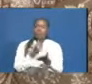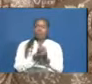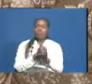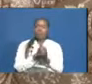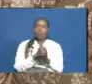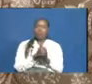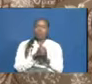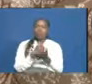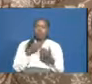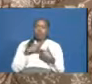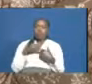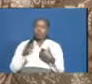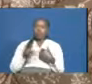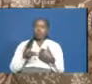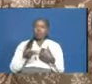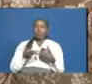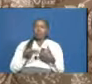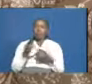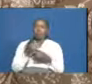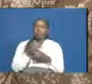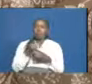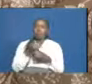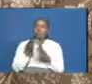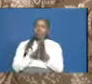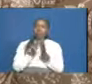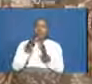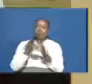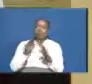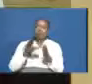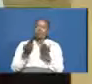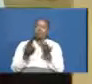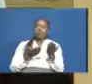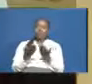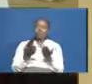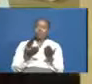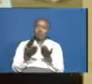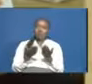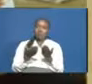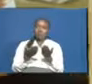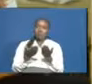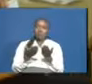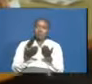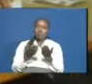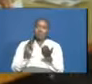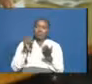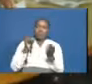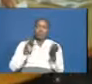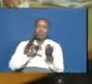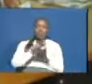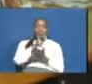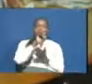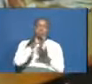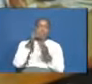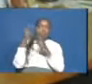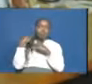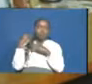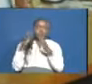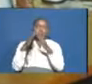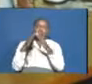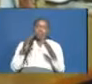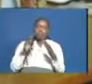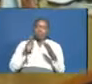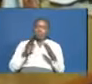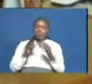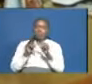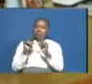have the women trained within the Women's Service Corps. The Kenya Air Force was tasked with housing the Women's Corps.